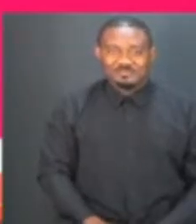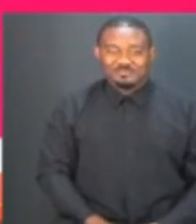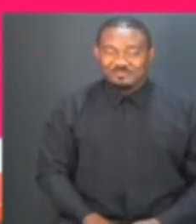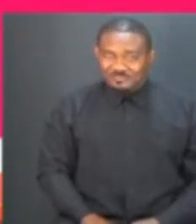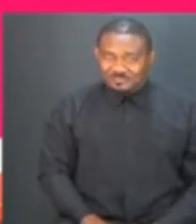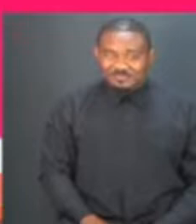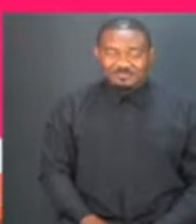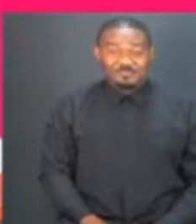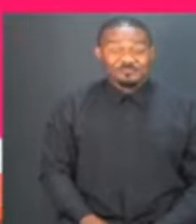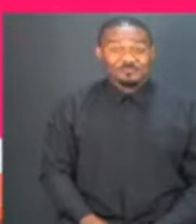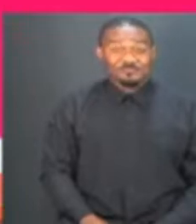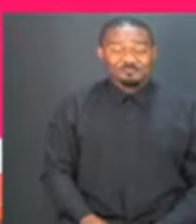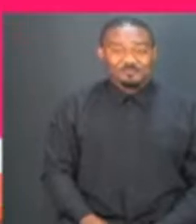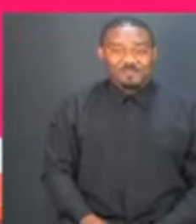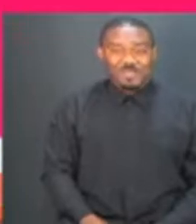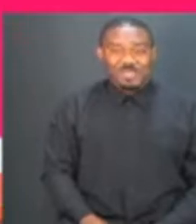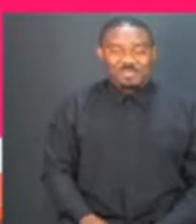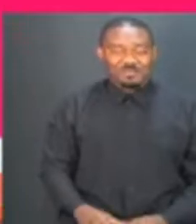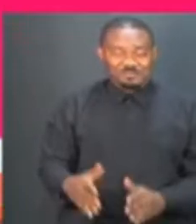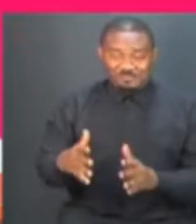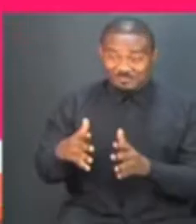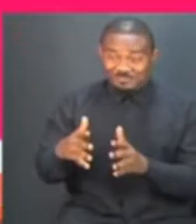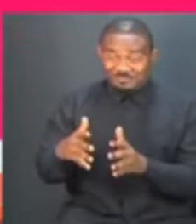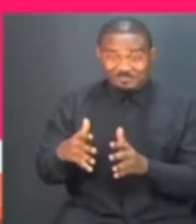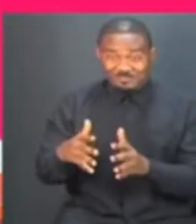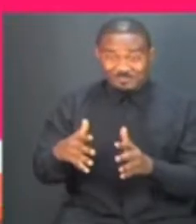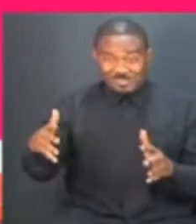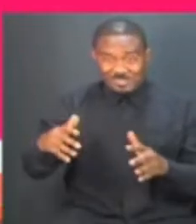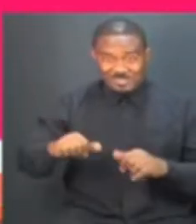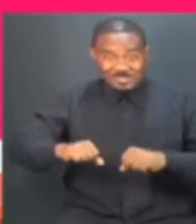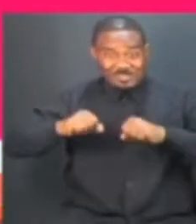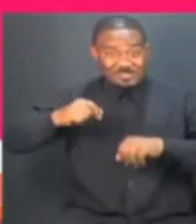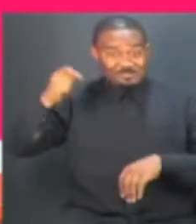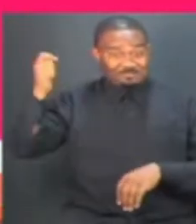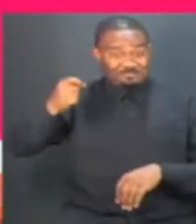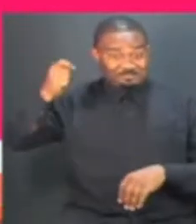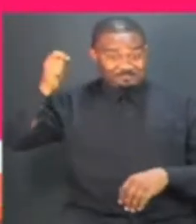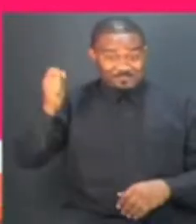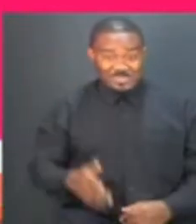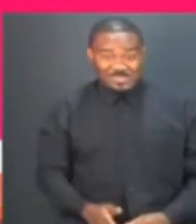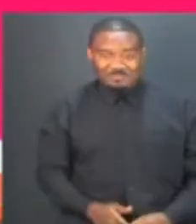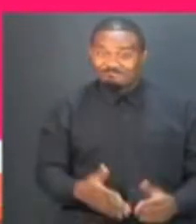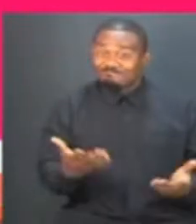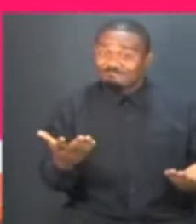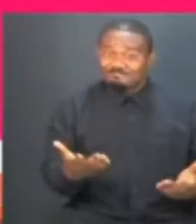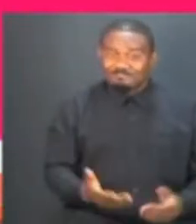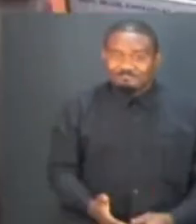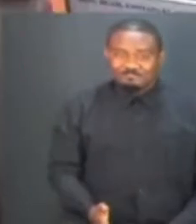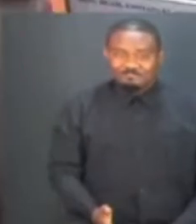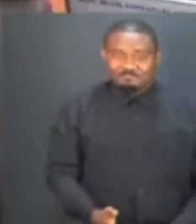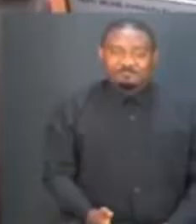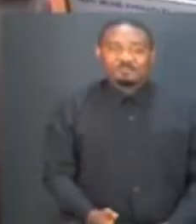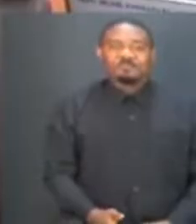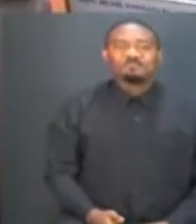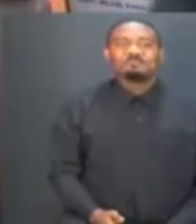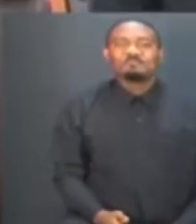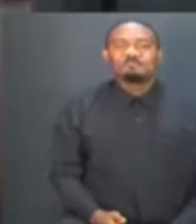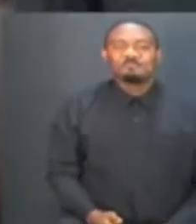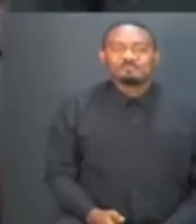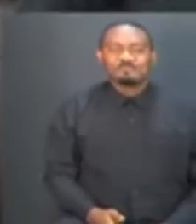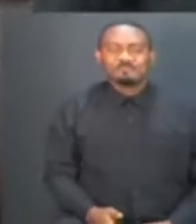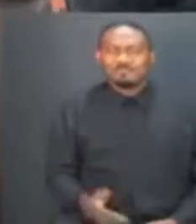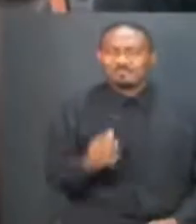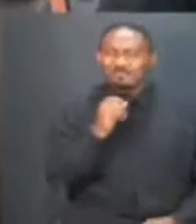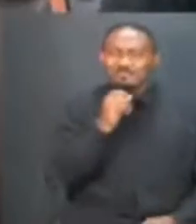Majority Chief Whip, any indication? Mr. Speaker, what exactly is the First